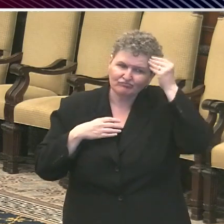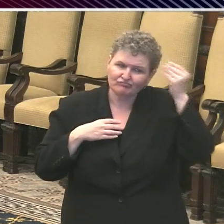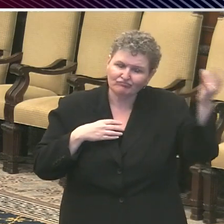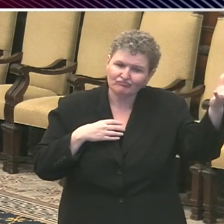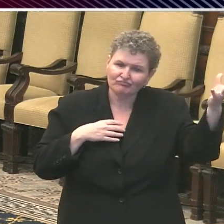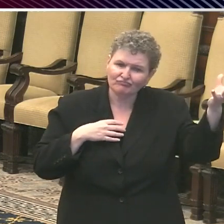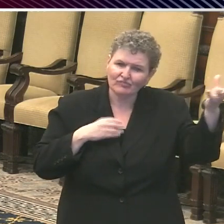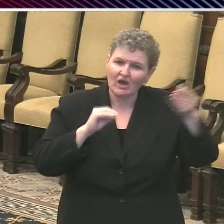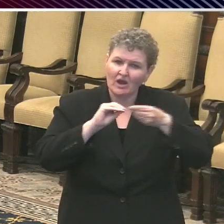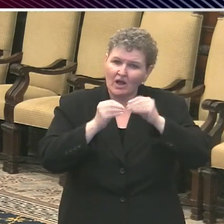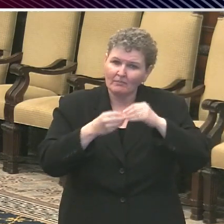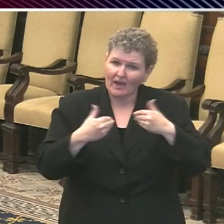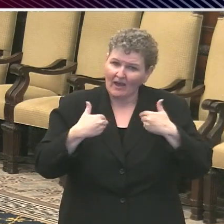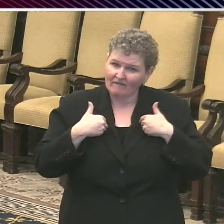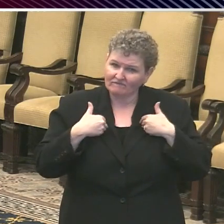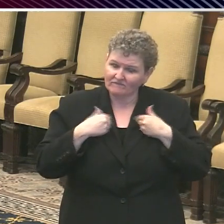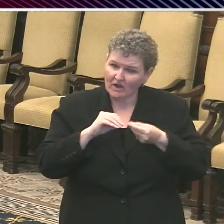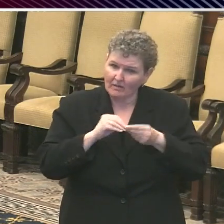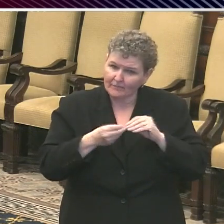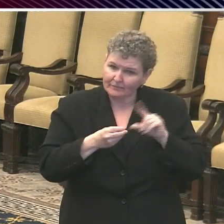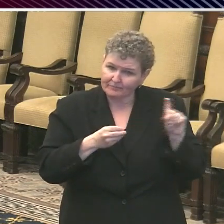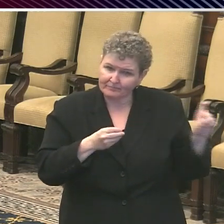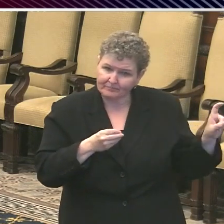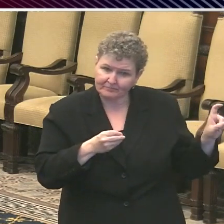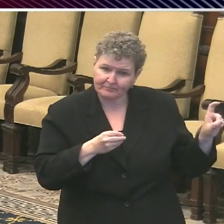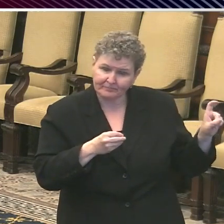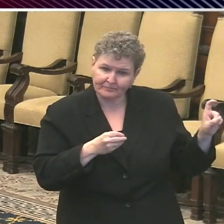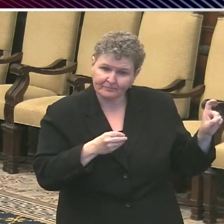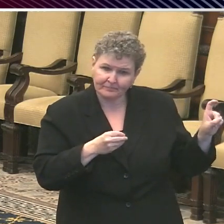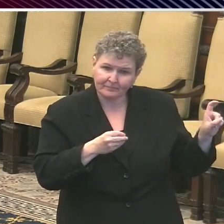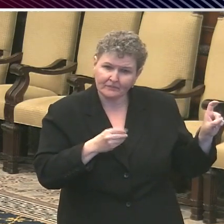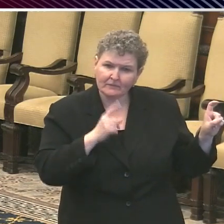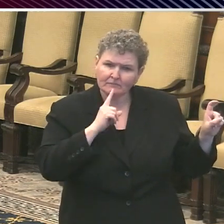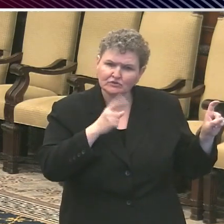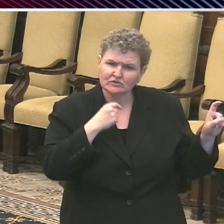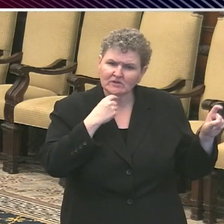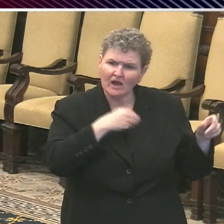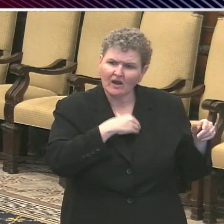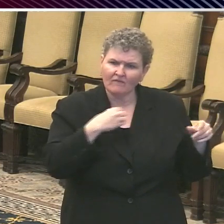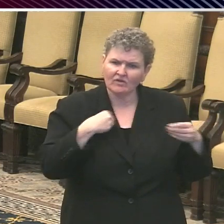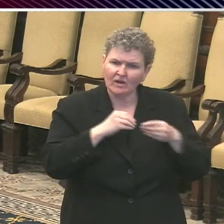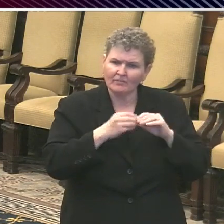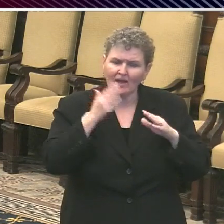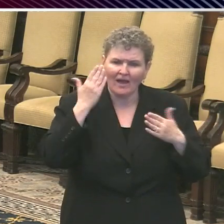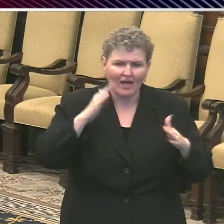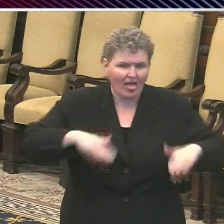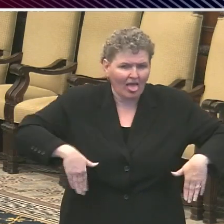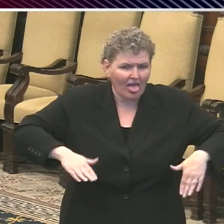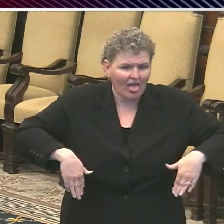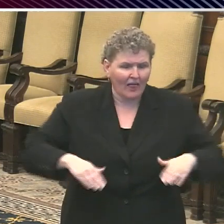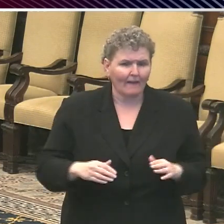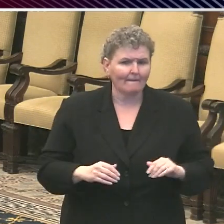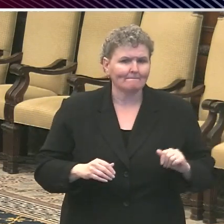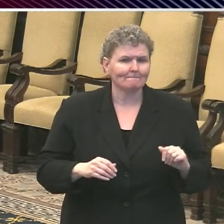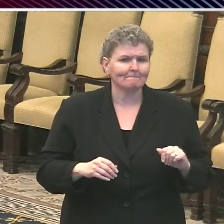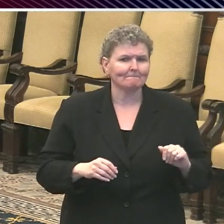number or other? I don't know if we've provided that to council yet. I'll circle back. If we've provided with council, I have no problem sharing it with